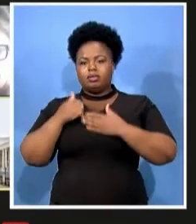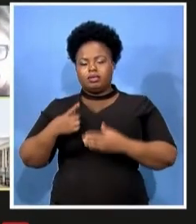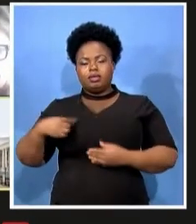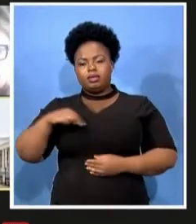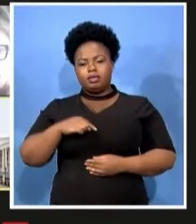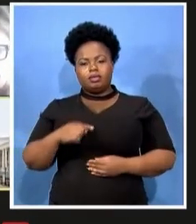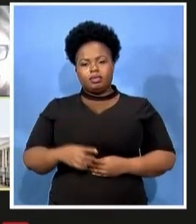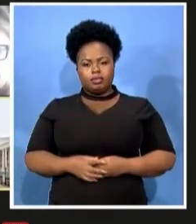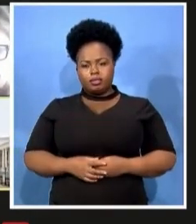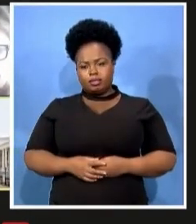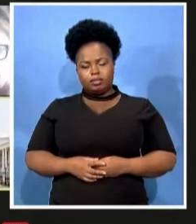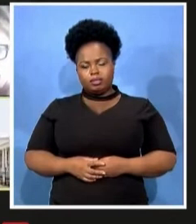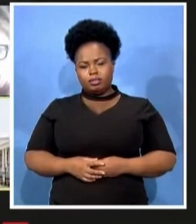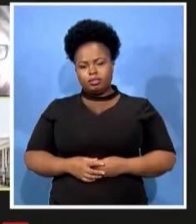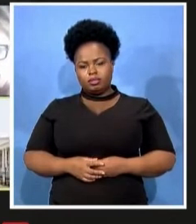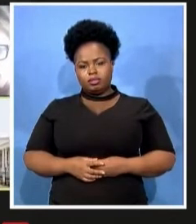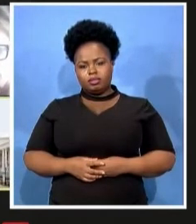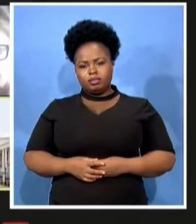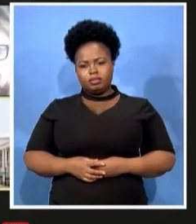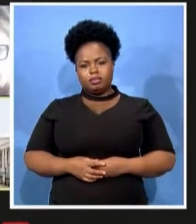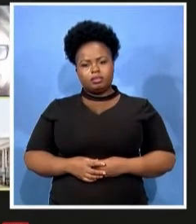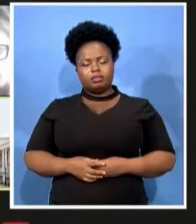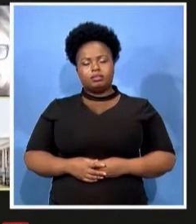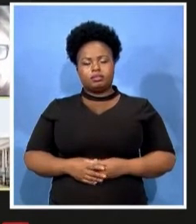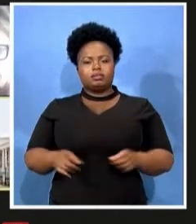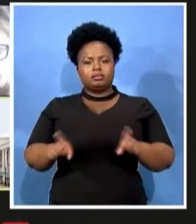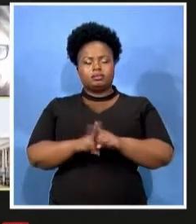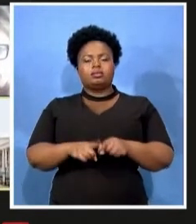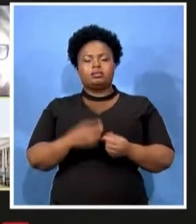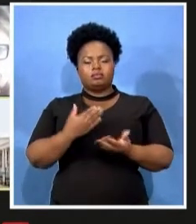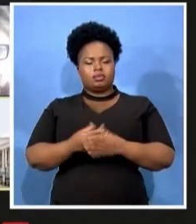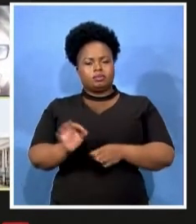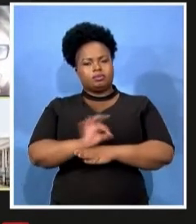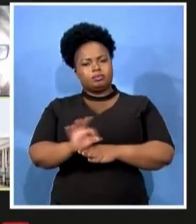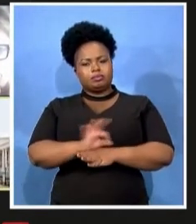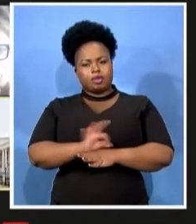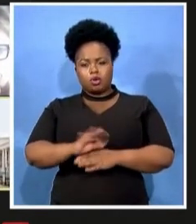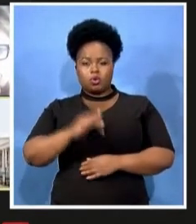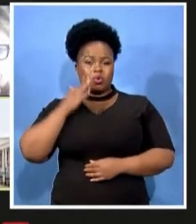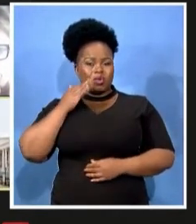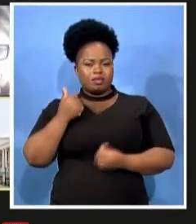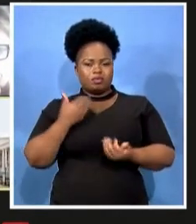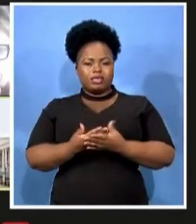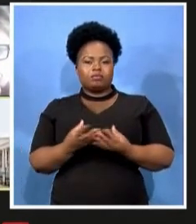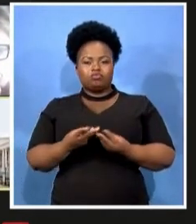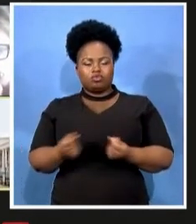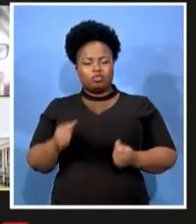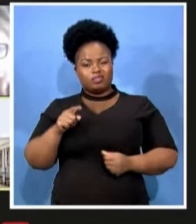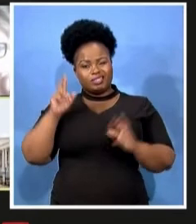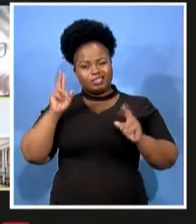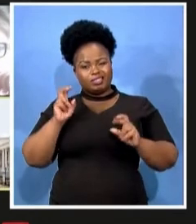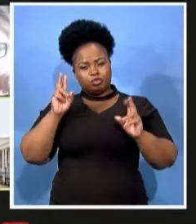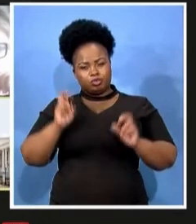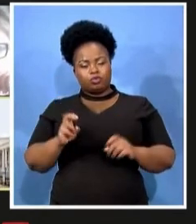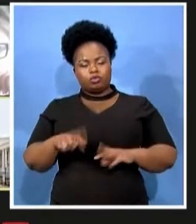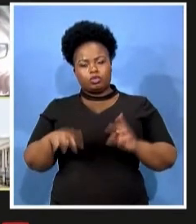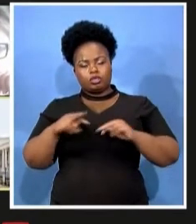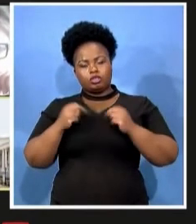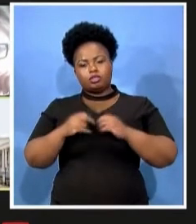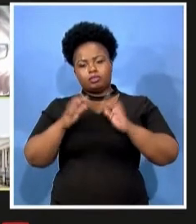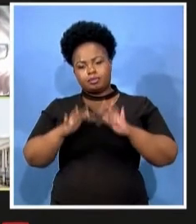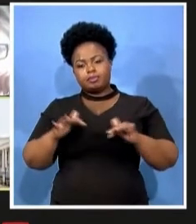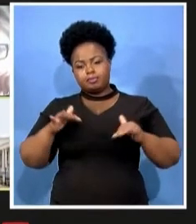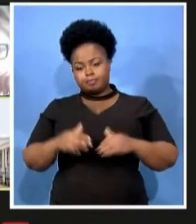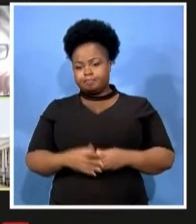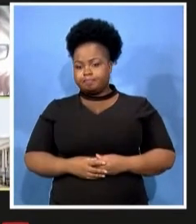make your plans as to when you think you can be able to deal with these issues on the National Assembly platform.